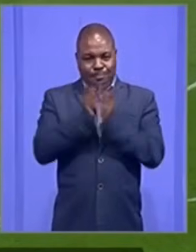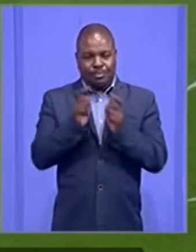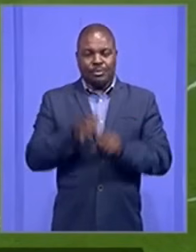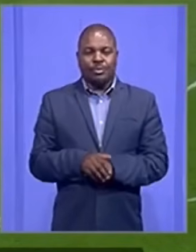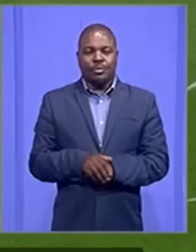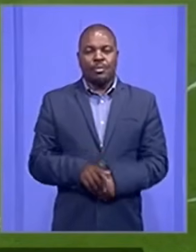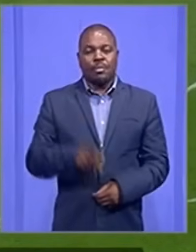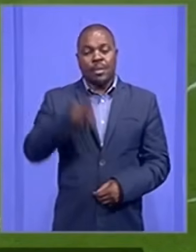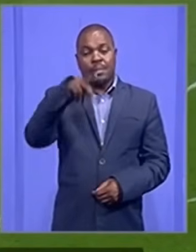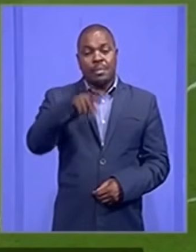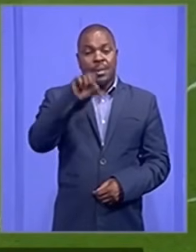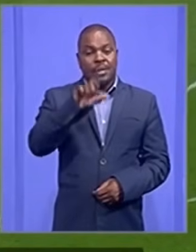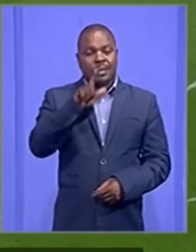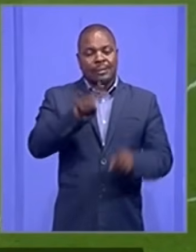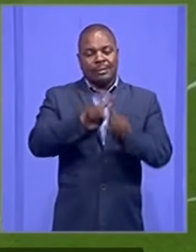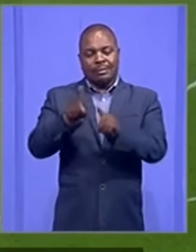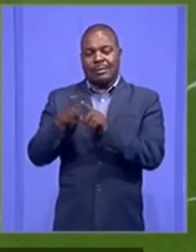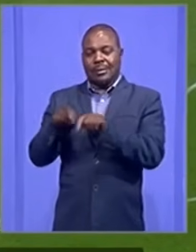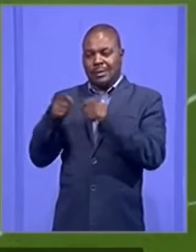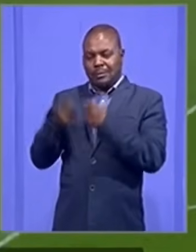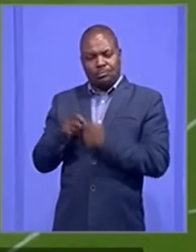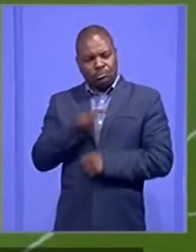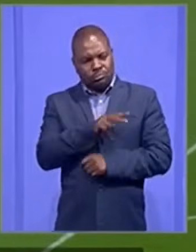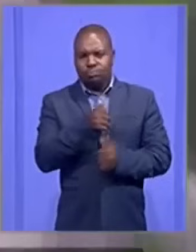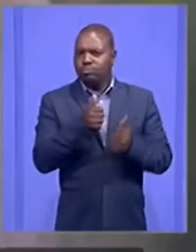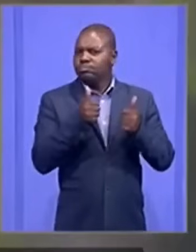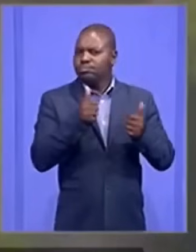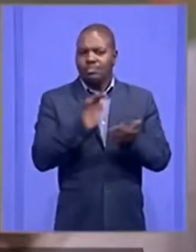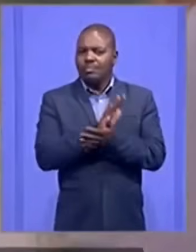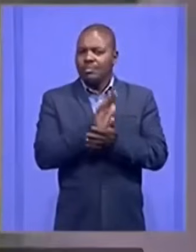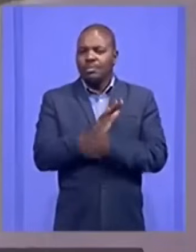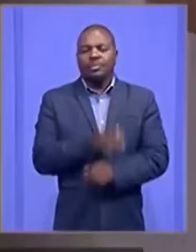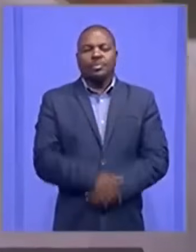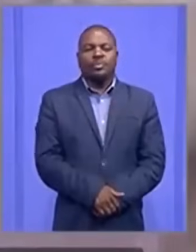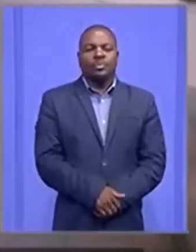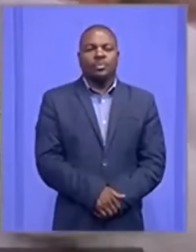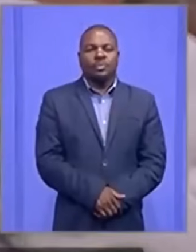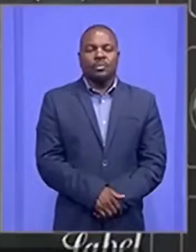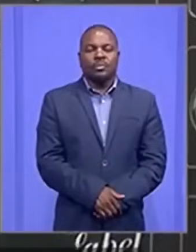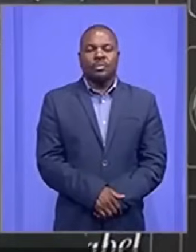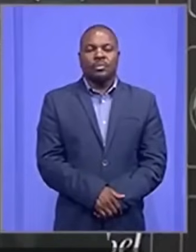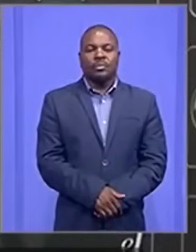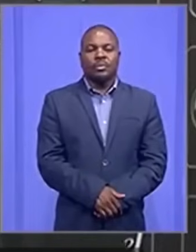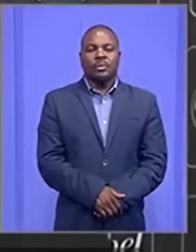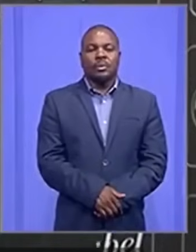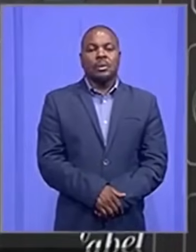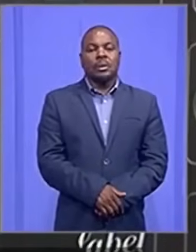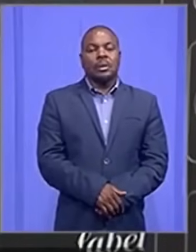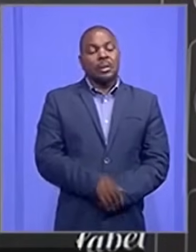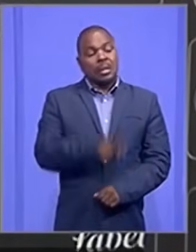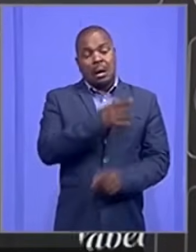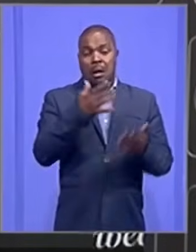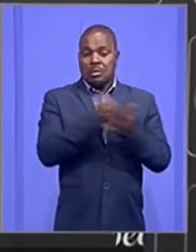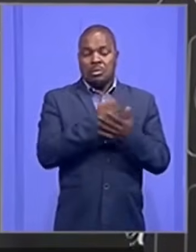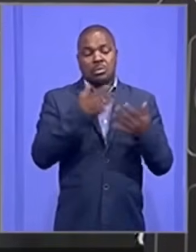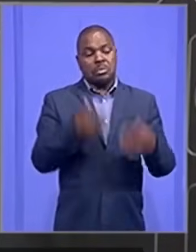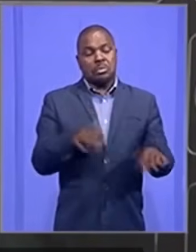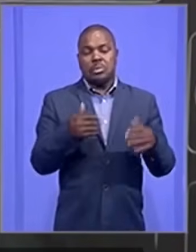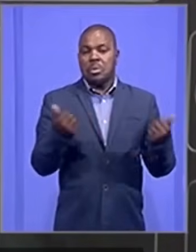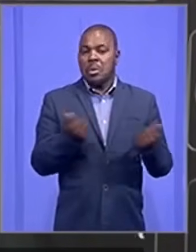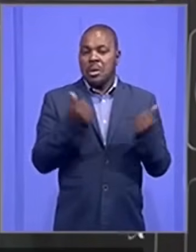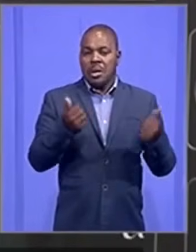Premier Soccer League di thabetse tournament ye. Yes, so happy with the achievement that is done